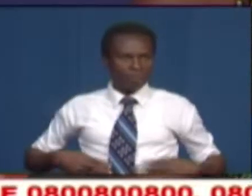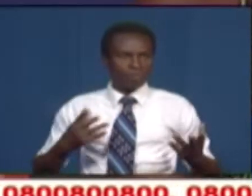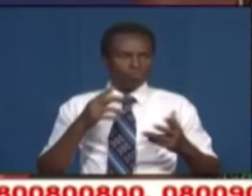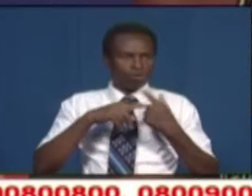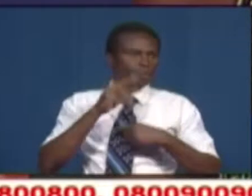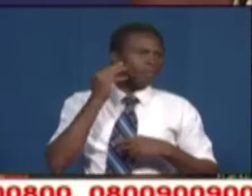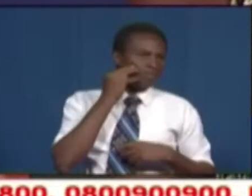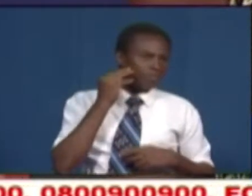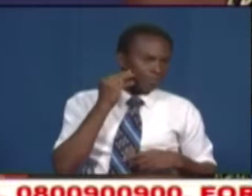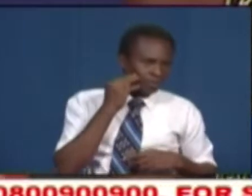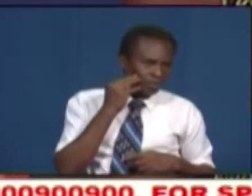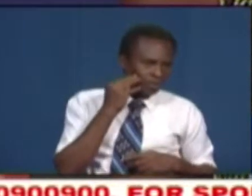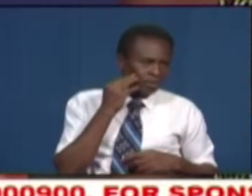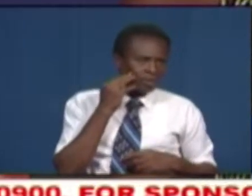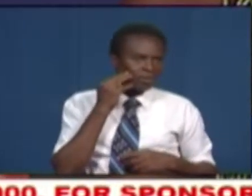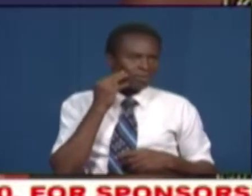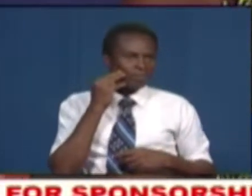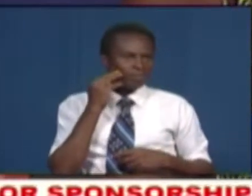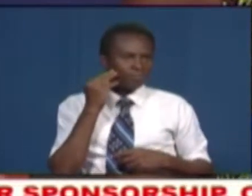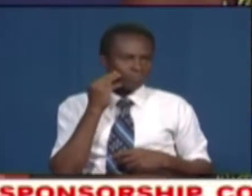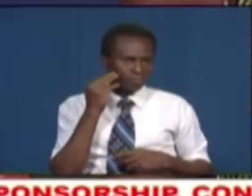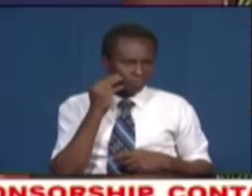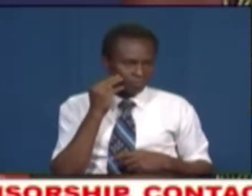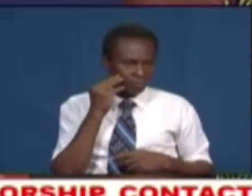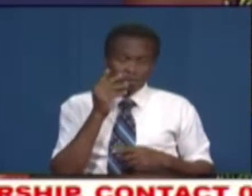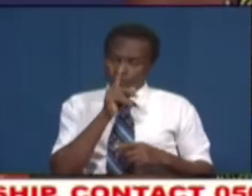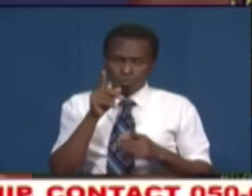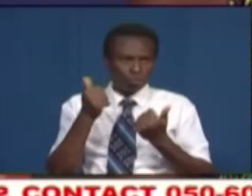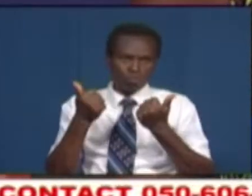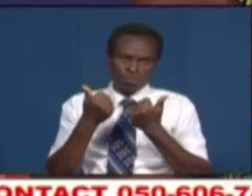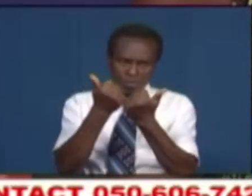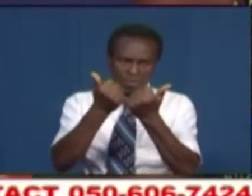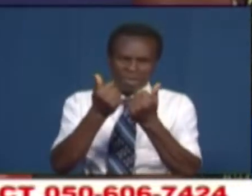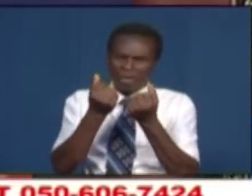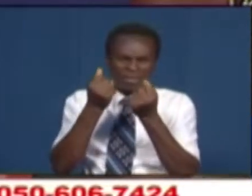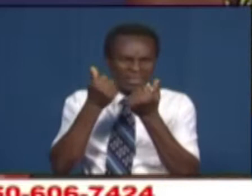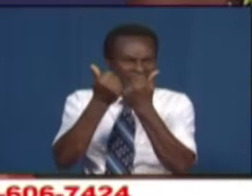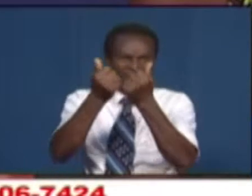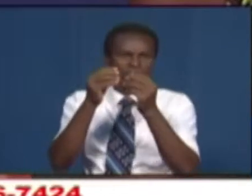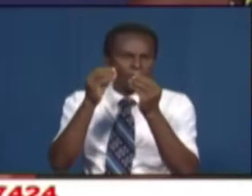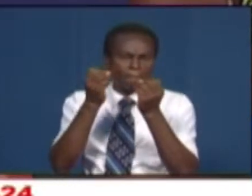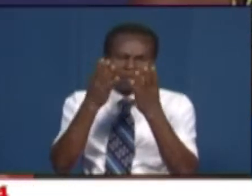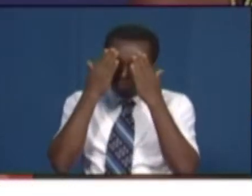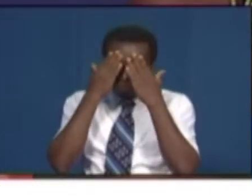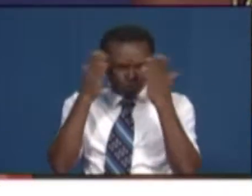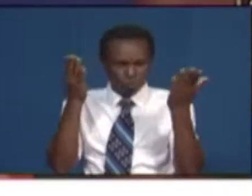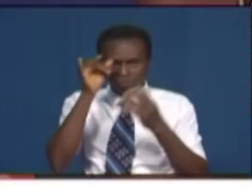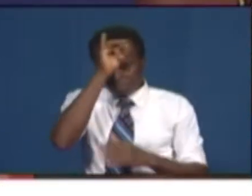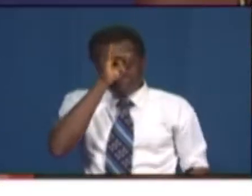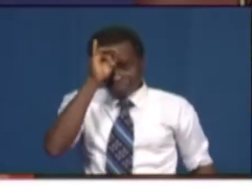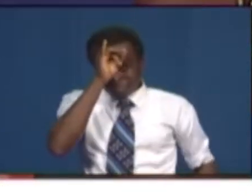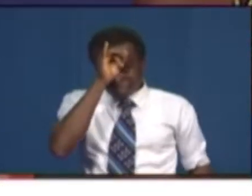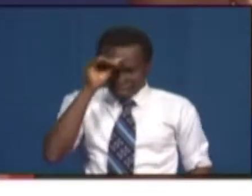menstrual hygiene management. And a major challenge has to do with knowledge. We live in our bodies, but